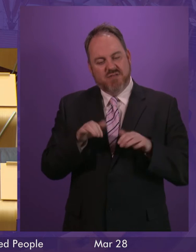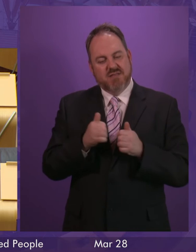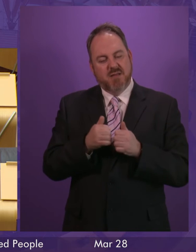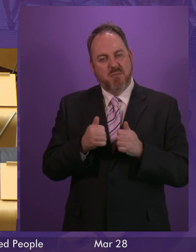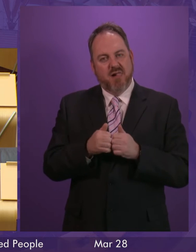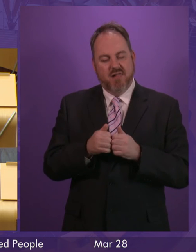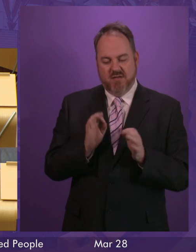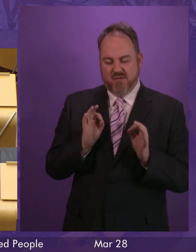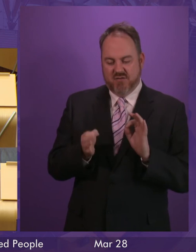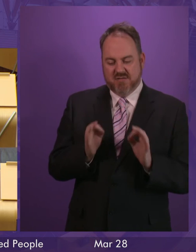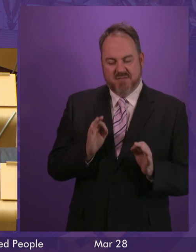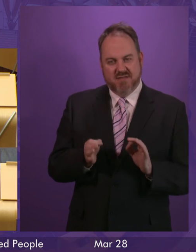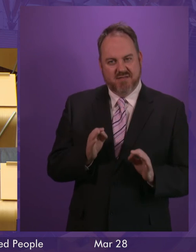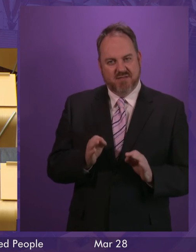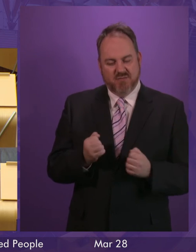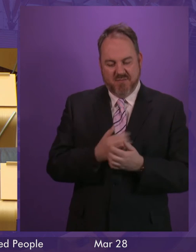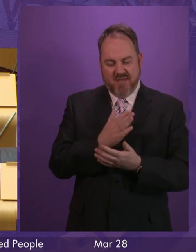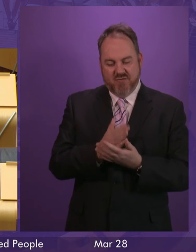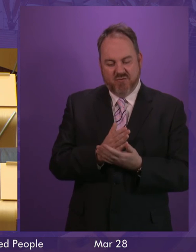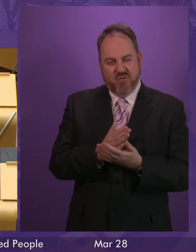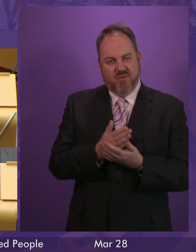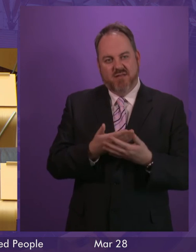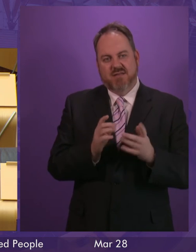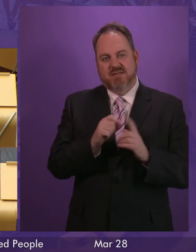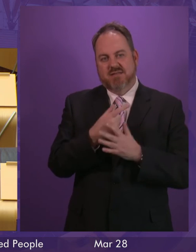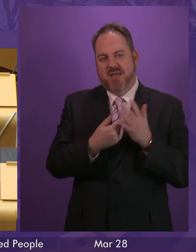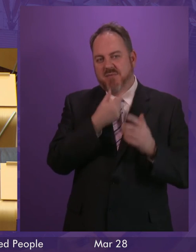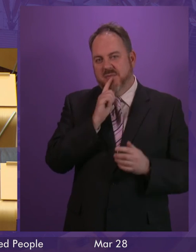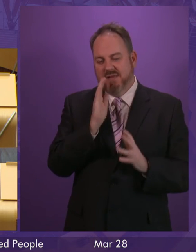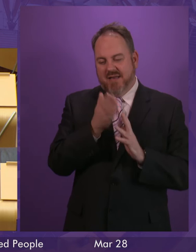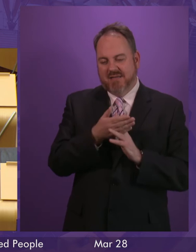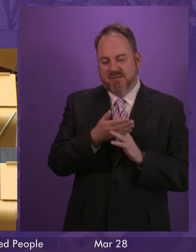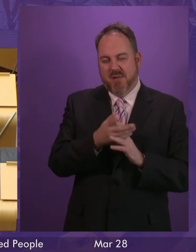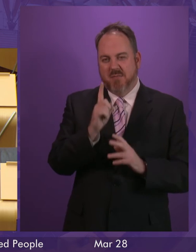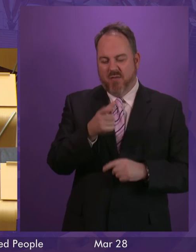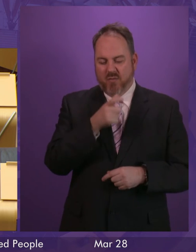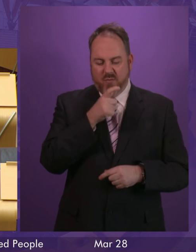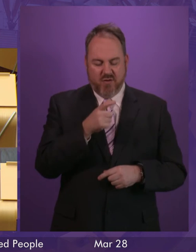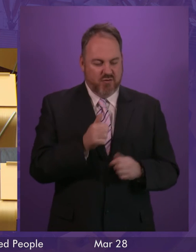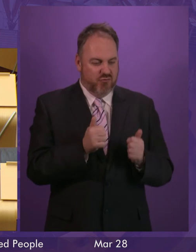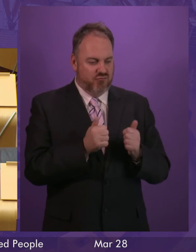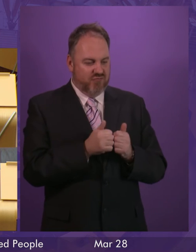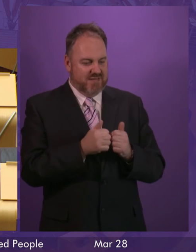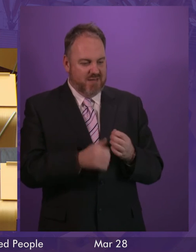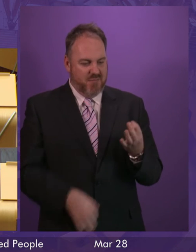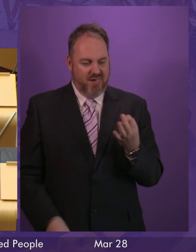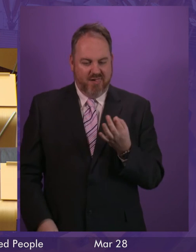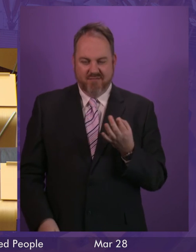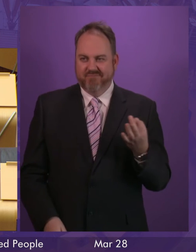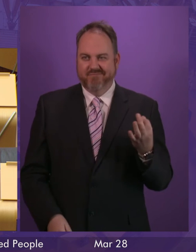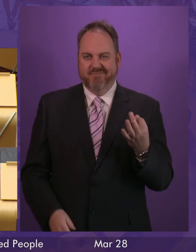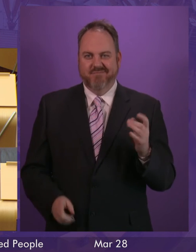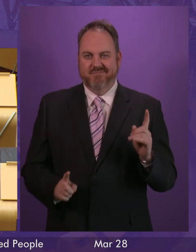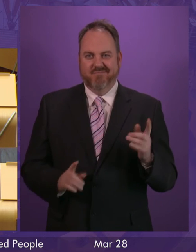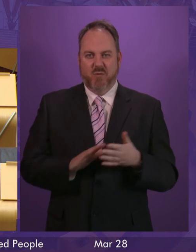disabilities can access toilets. But the definition of what is reasonable has been left to campaigners.